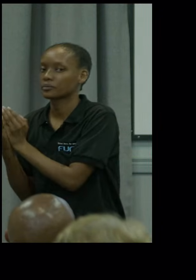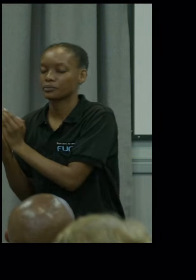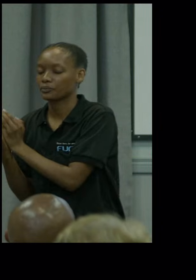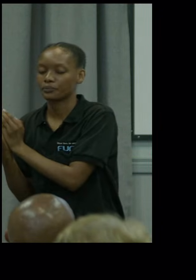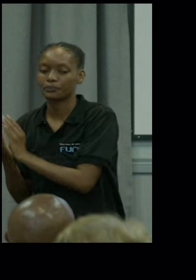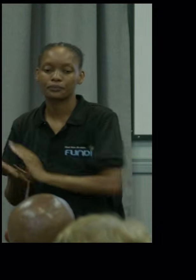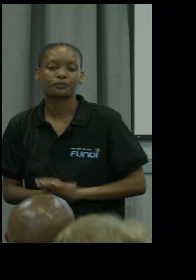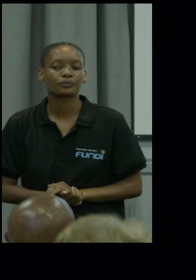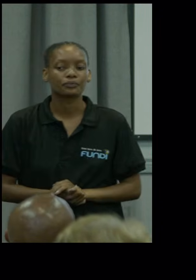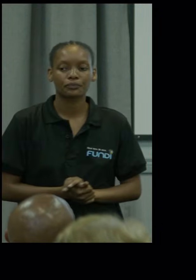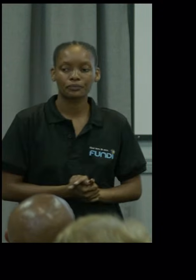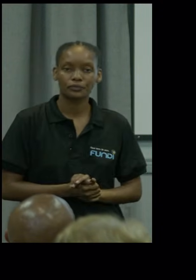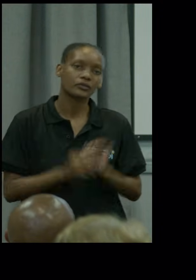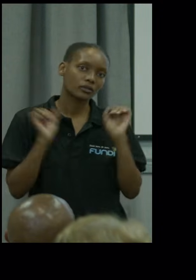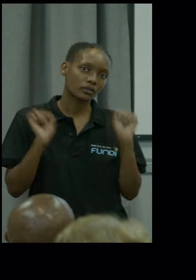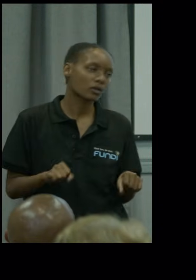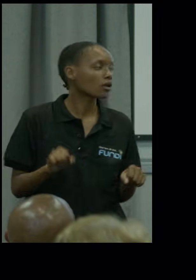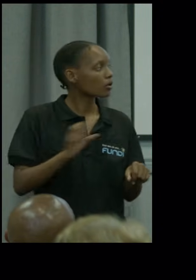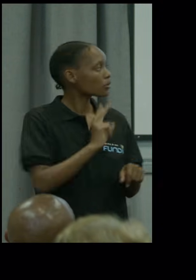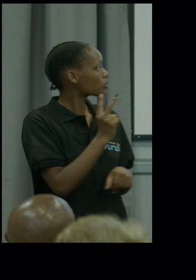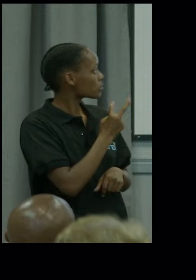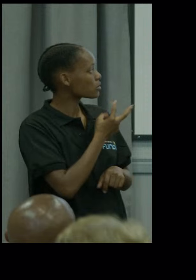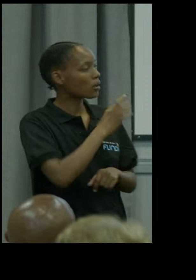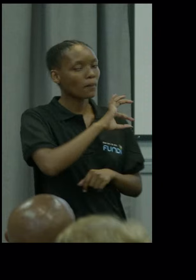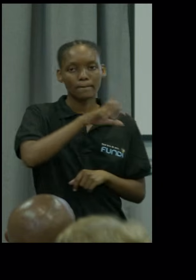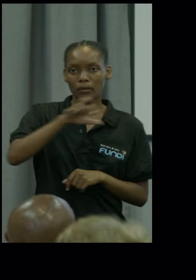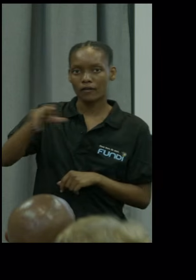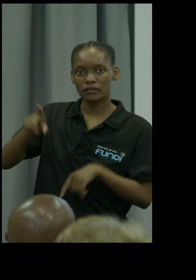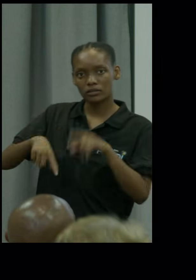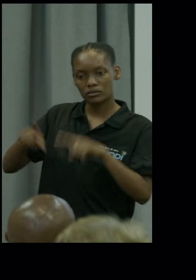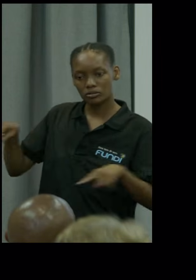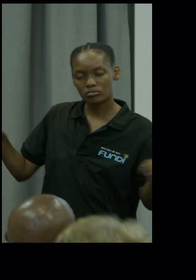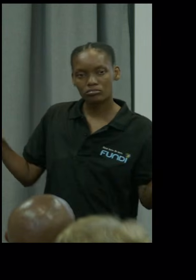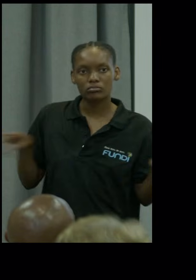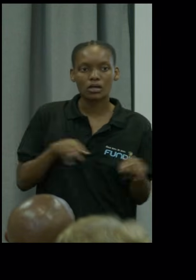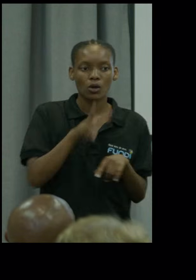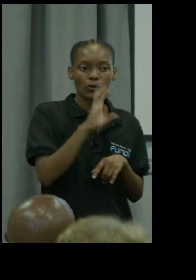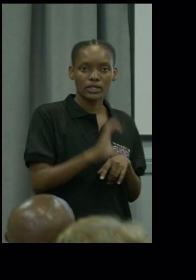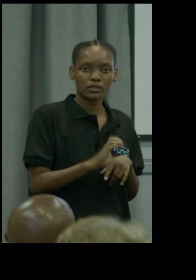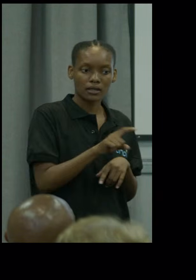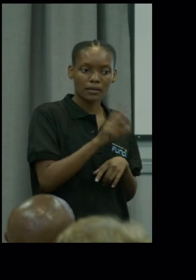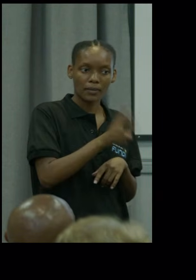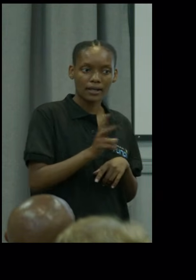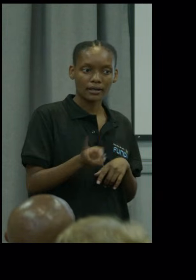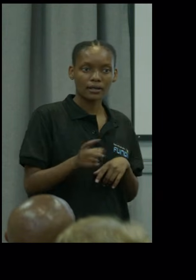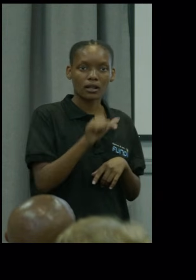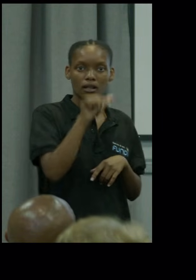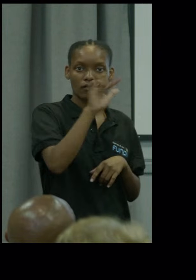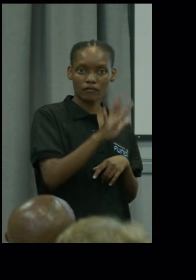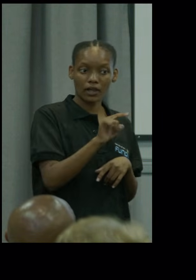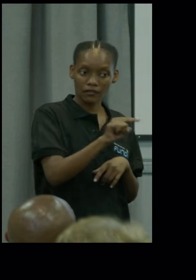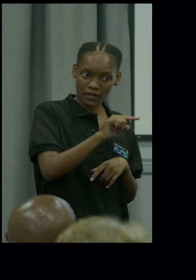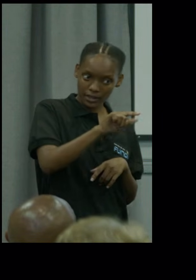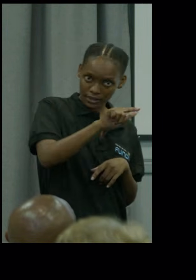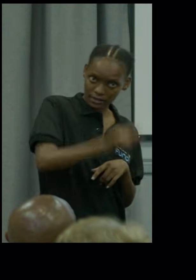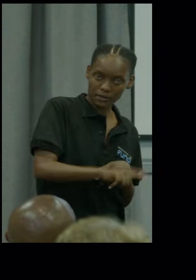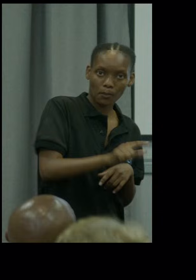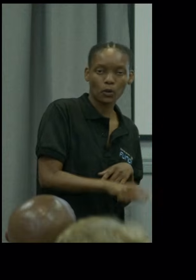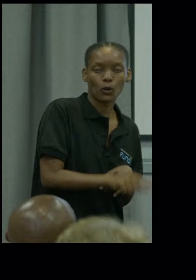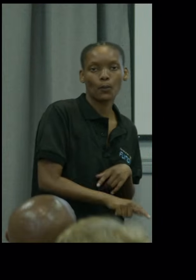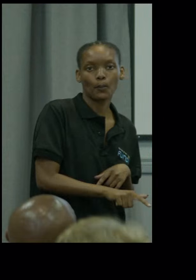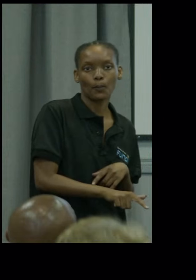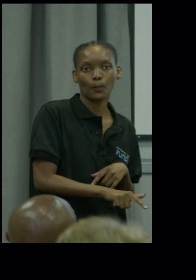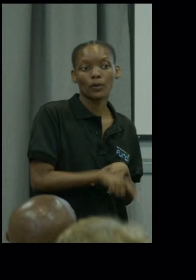And yeah, you can see the different provinces. Western Cape, again, quintile 5 is right at the bottom, actually,